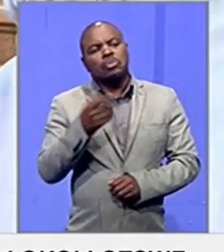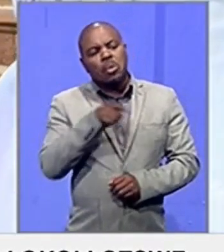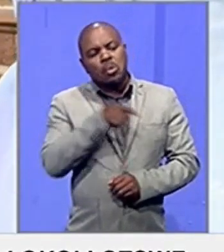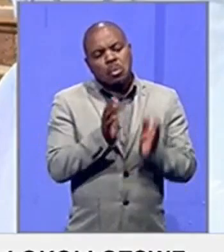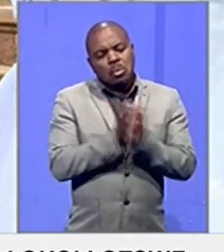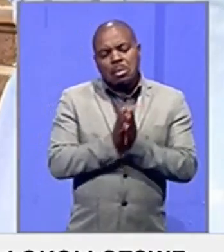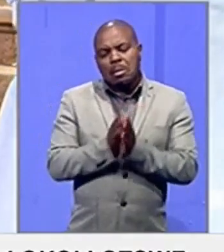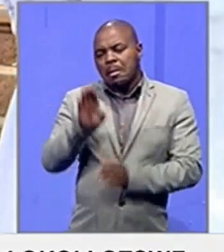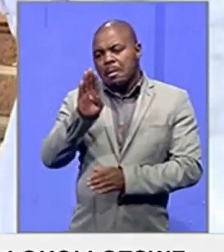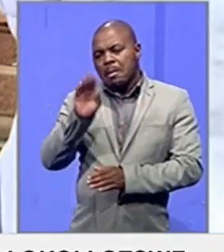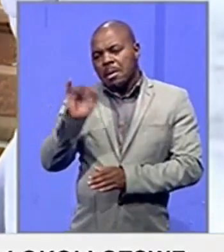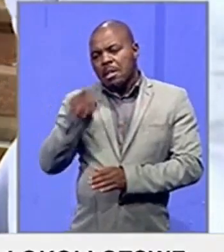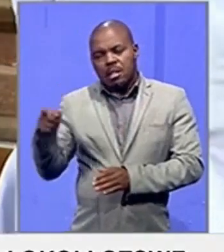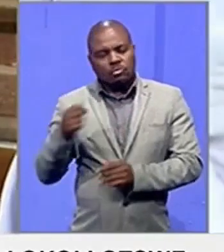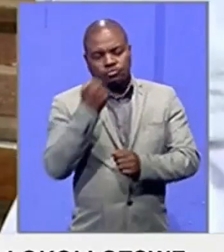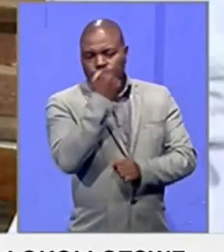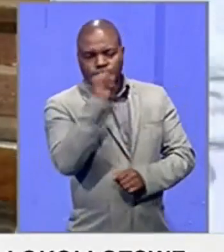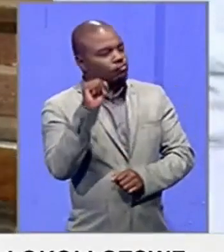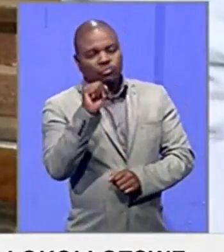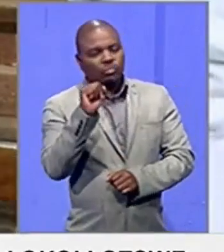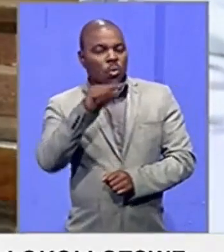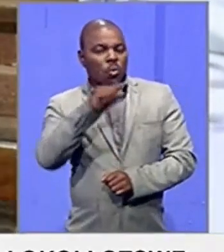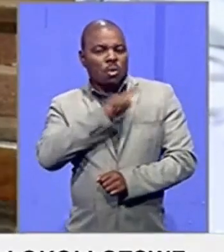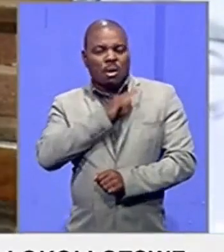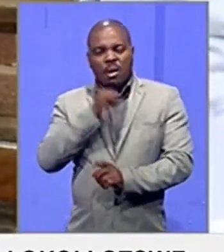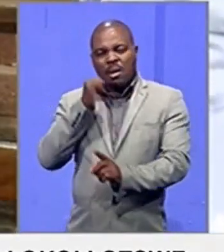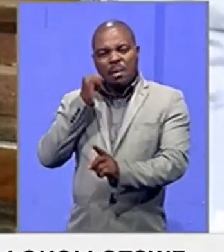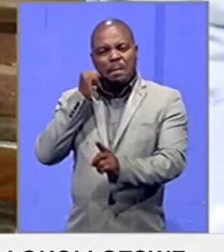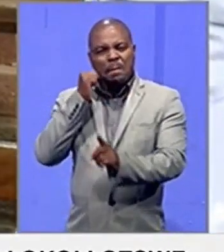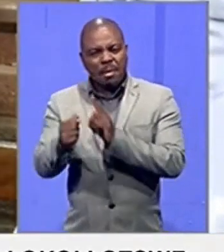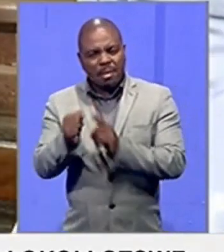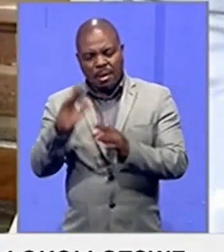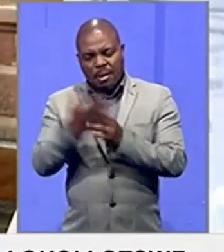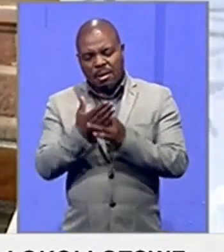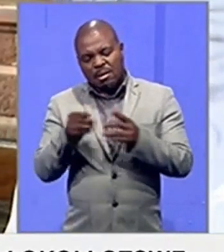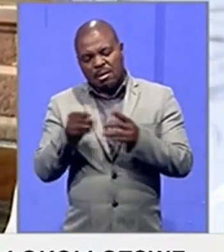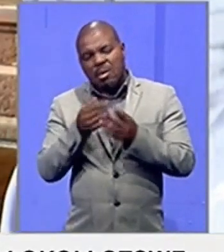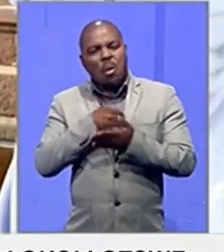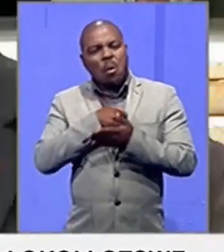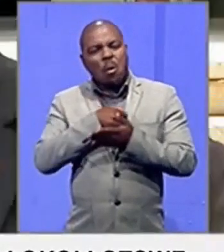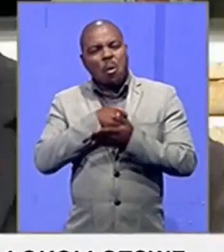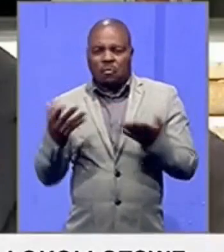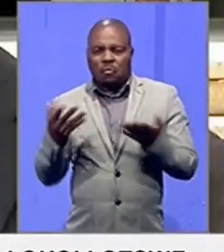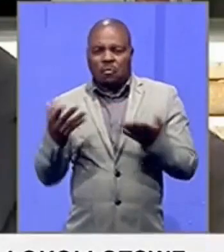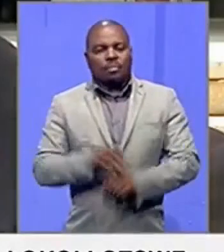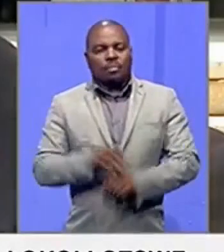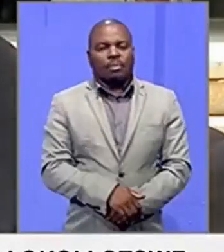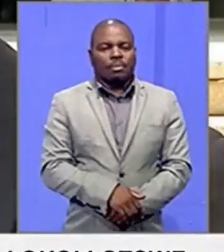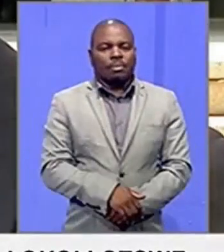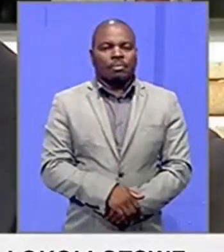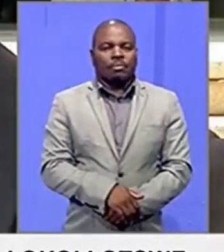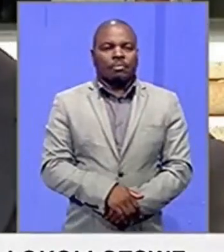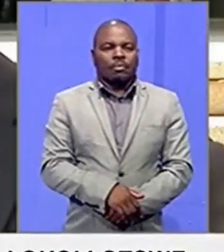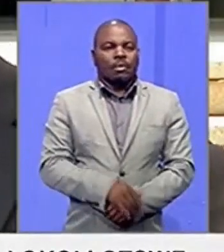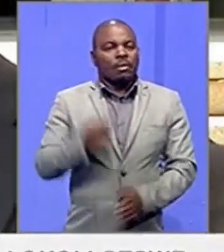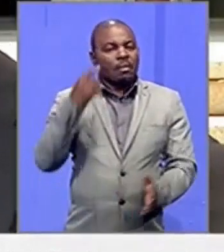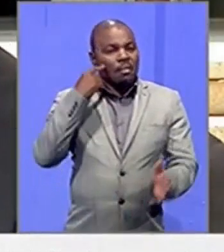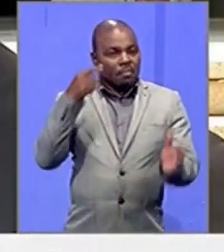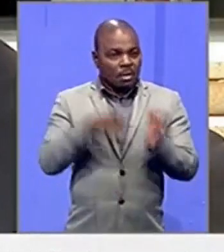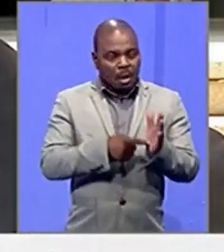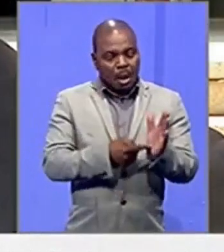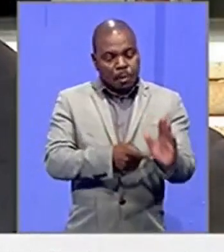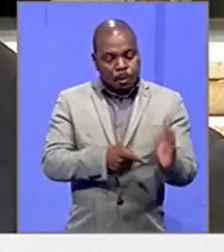ya ga Sekeleni morago ga gore tatofatso ya polao kgatlhanong le ene e tshololwe. Gona le bopaki bo tlile mo